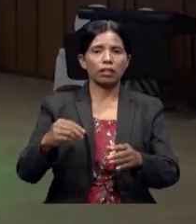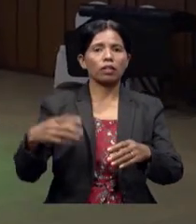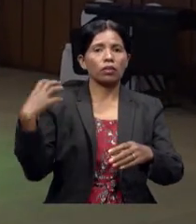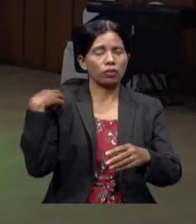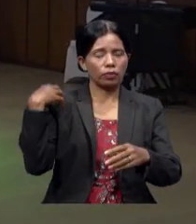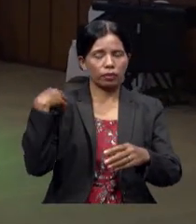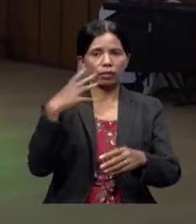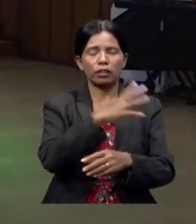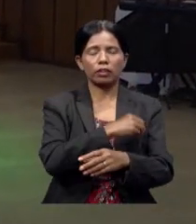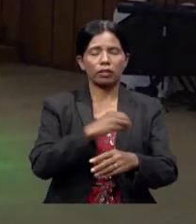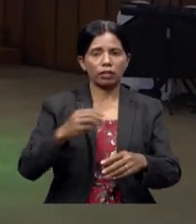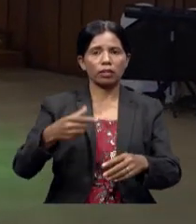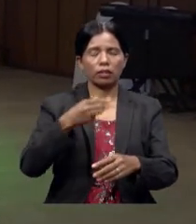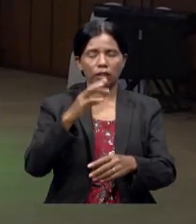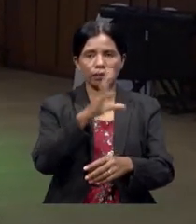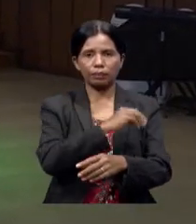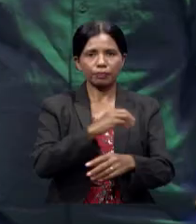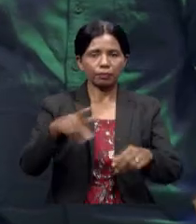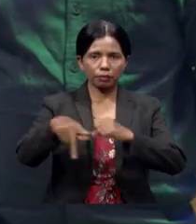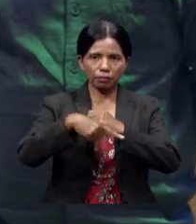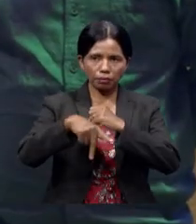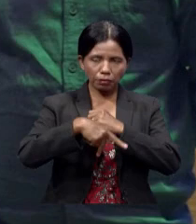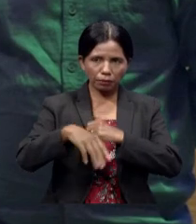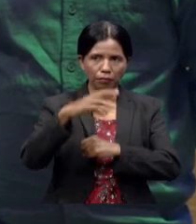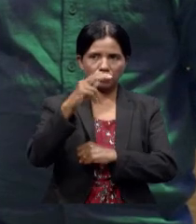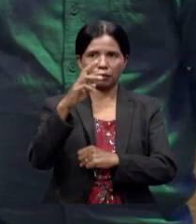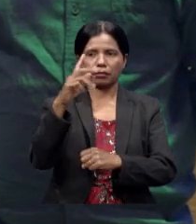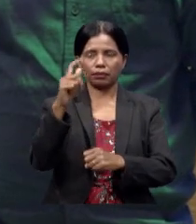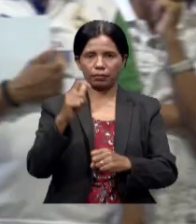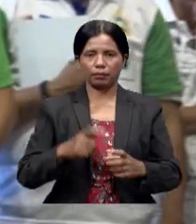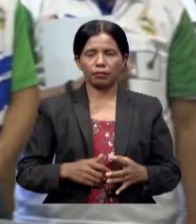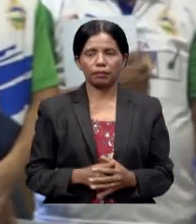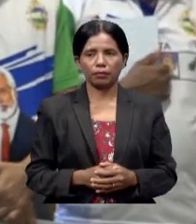a ambiente consolidação nacional partido senarte.